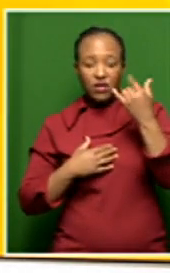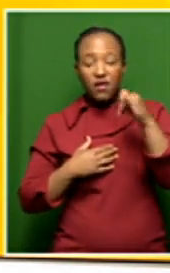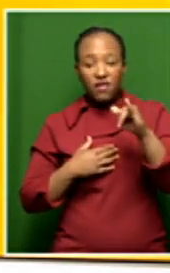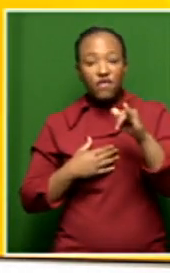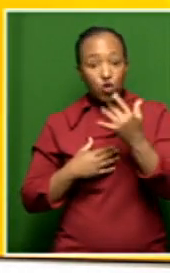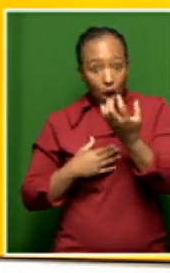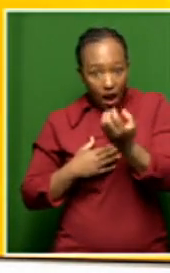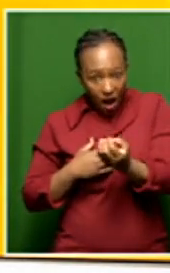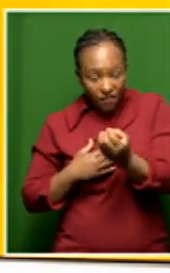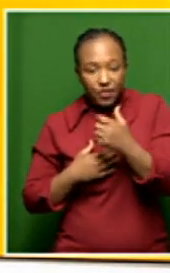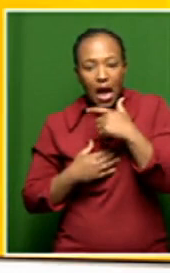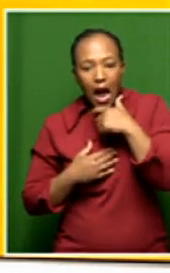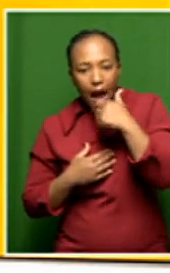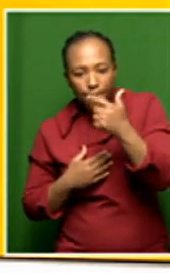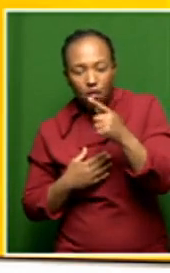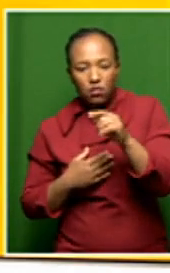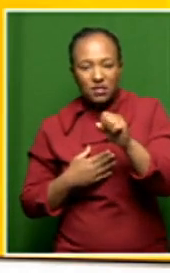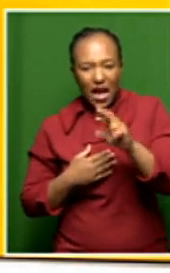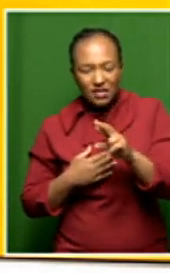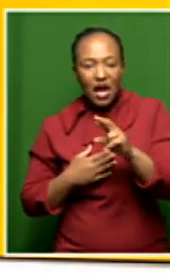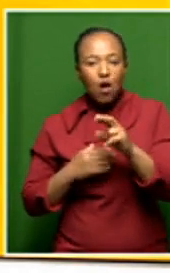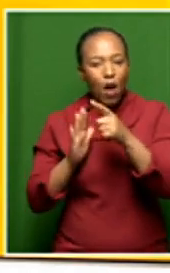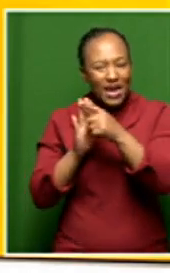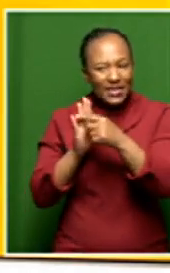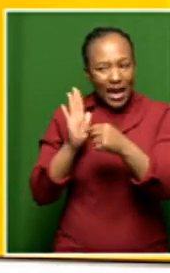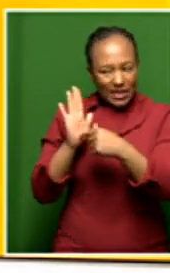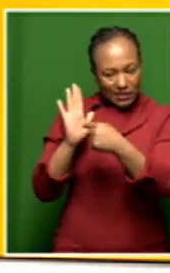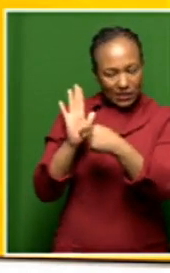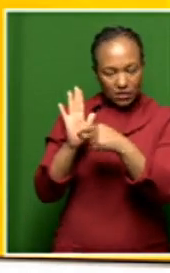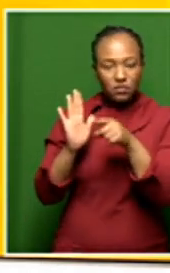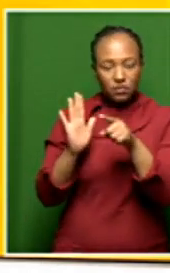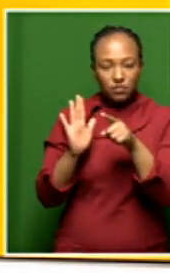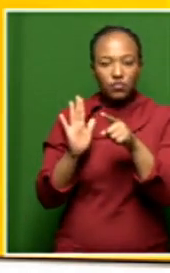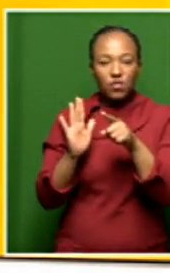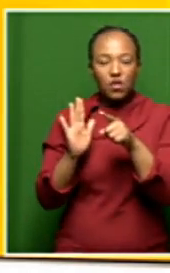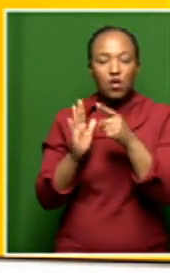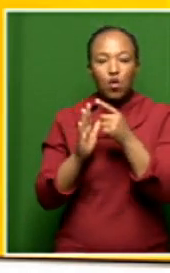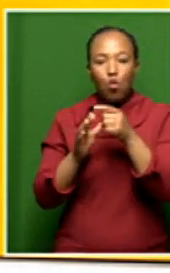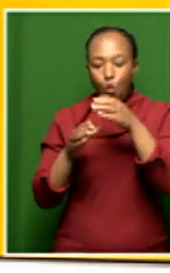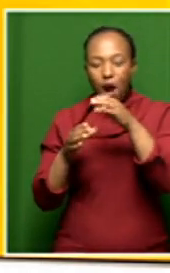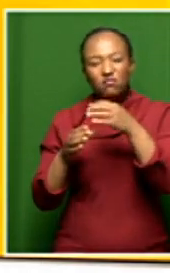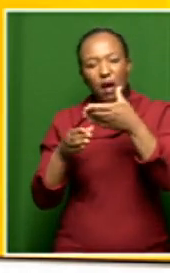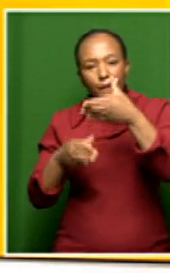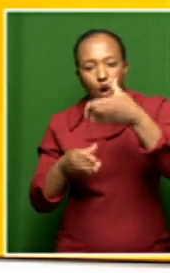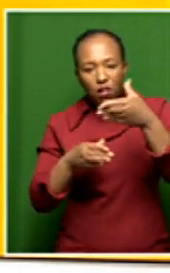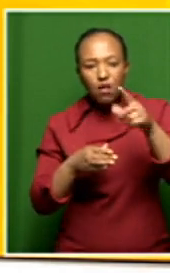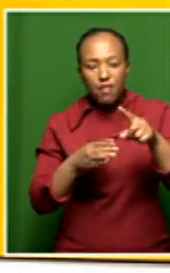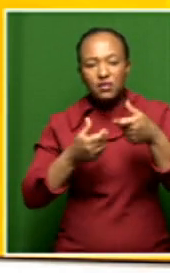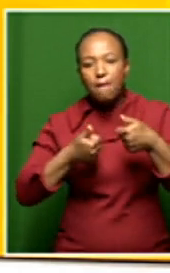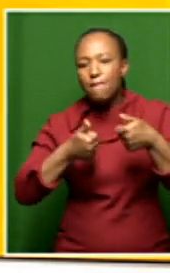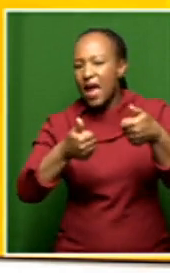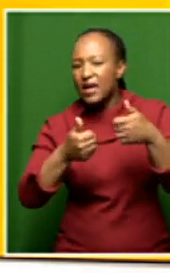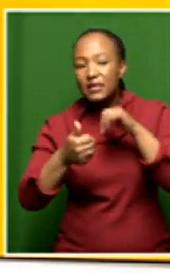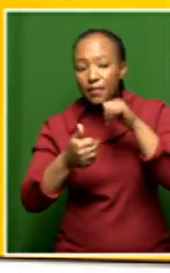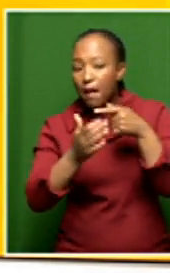are in possession of some of those contaminated batches or products, individual bottles, return it to wherever